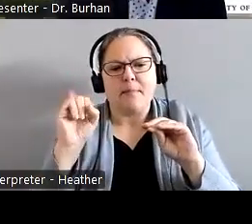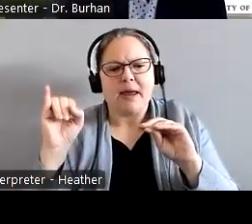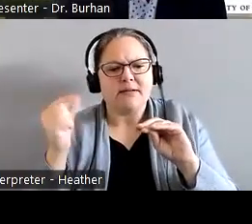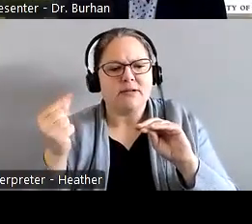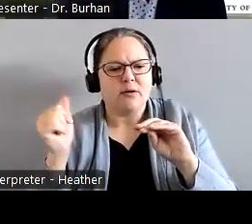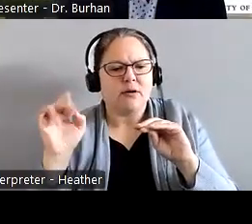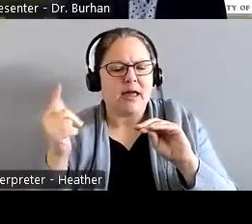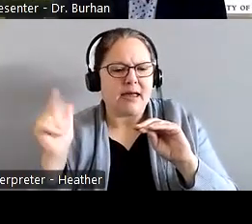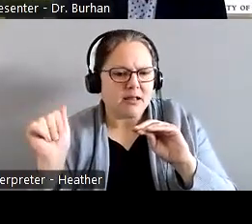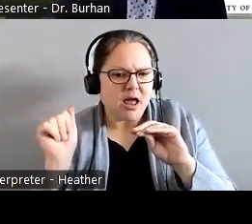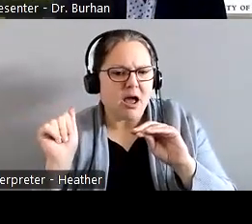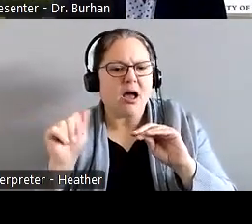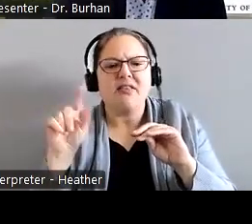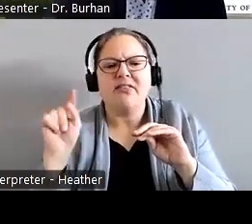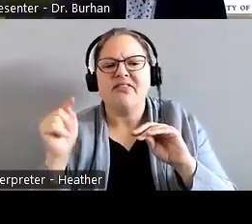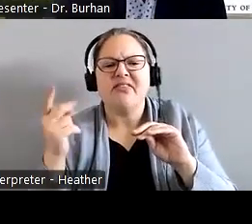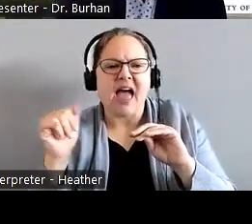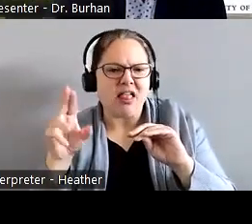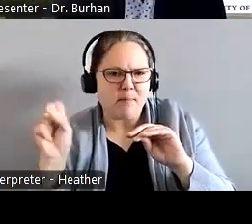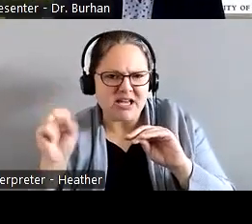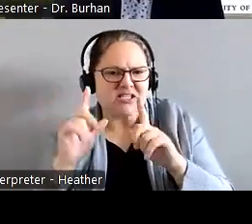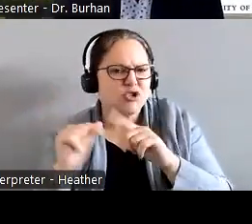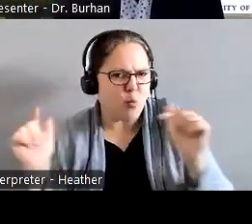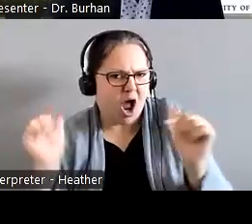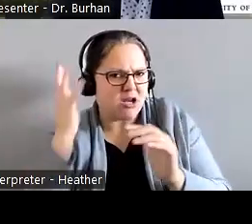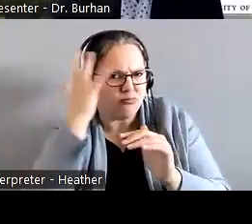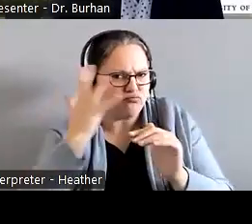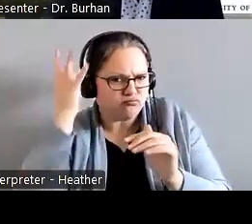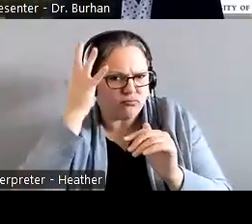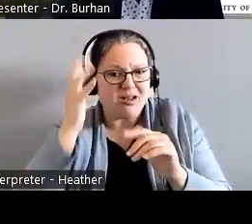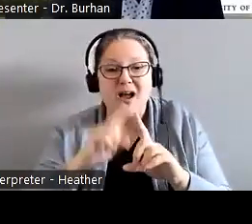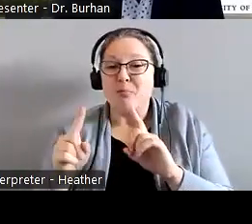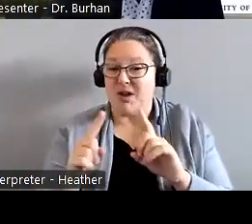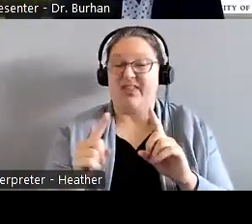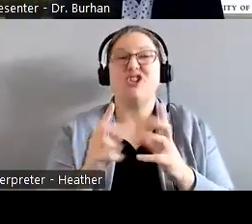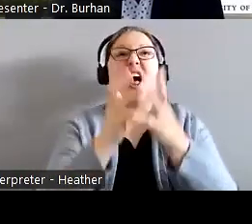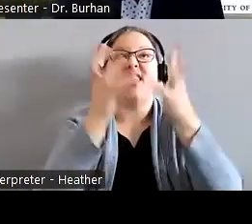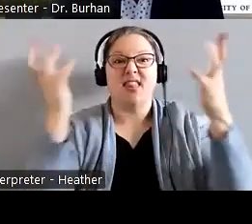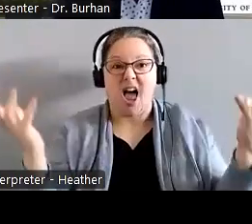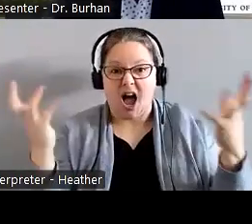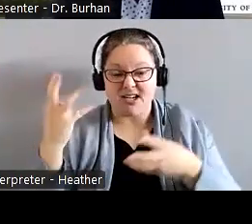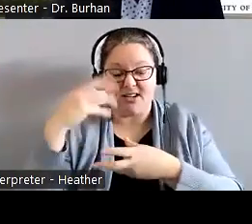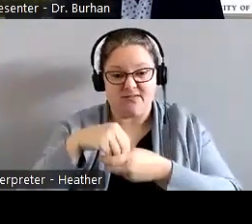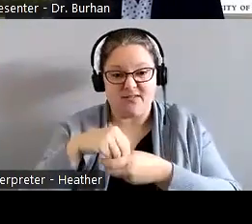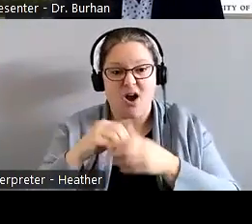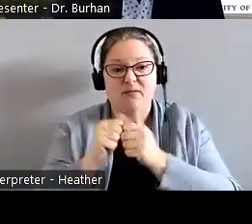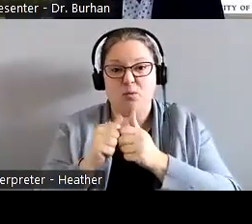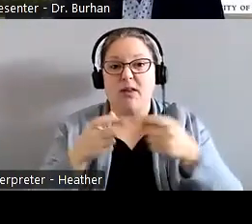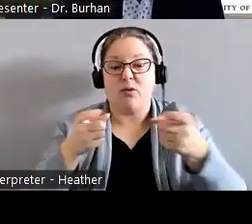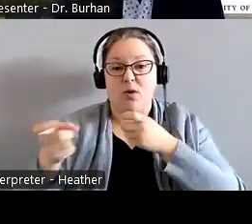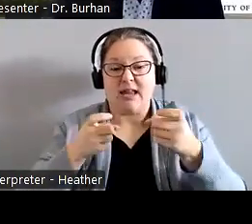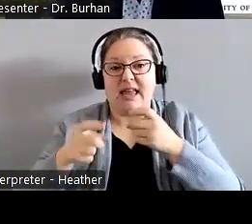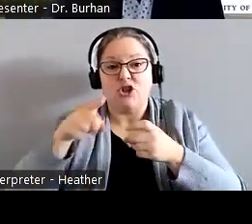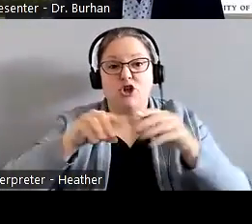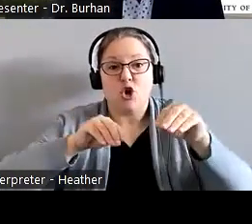and the thalamus and so on. But it turns out, obviously, that there's more involved in the regulation of